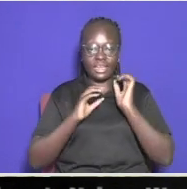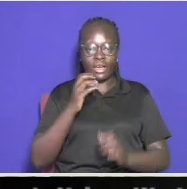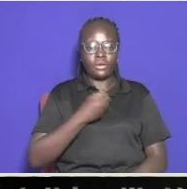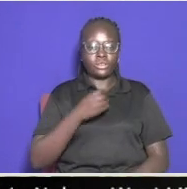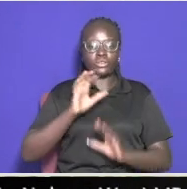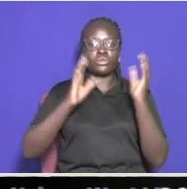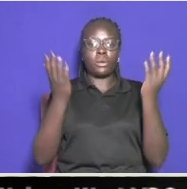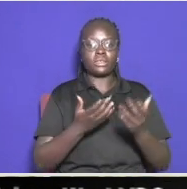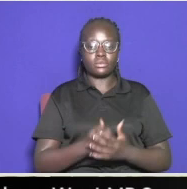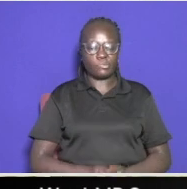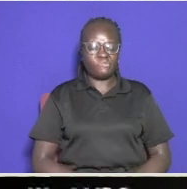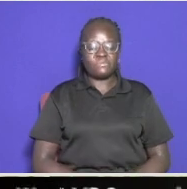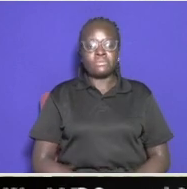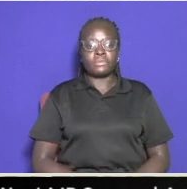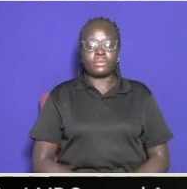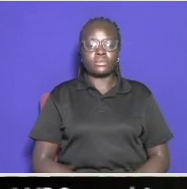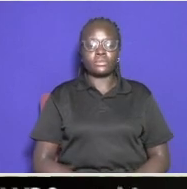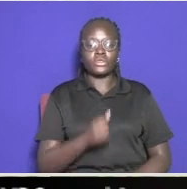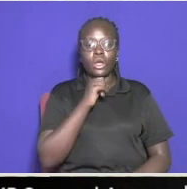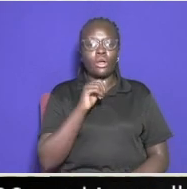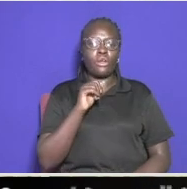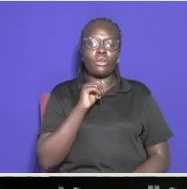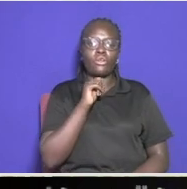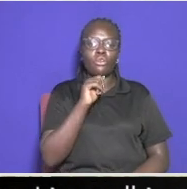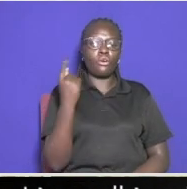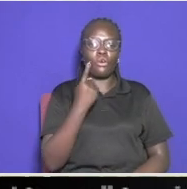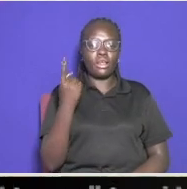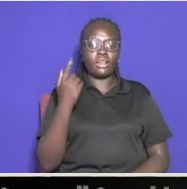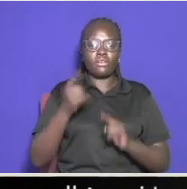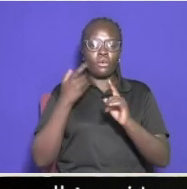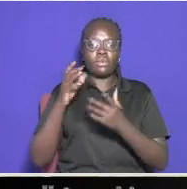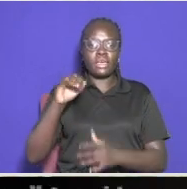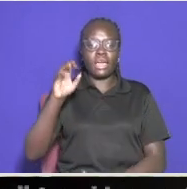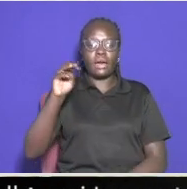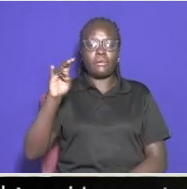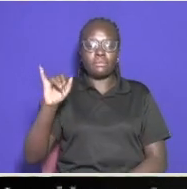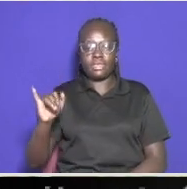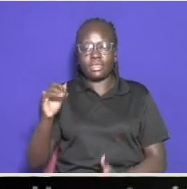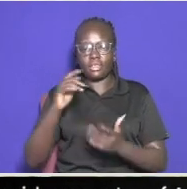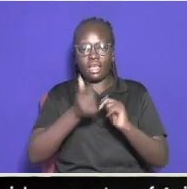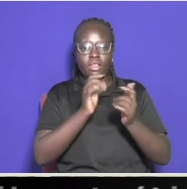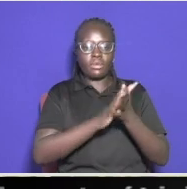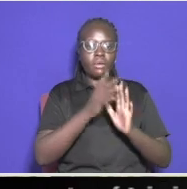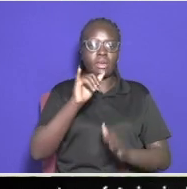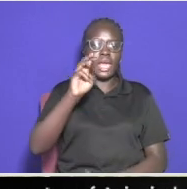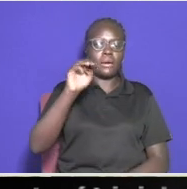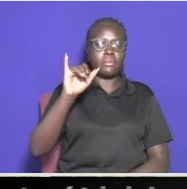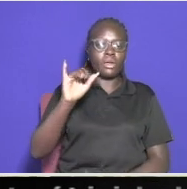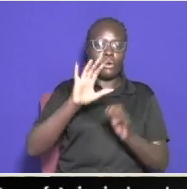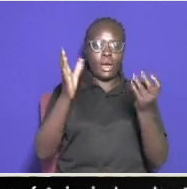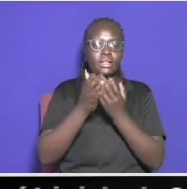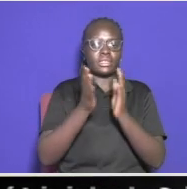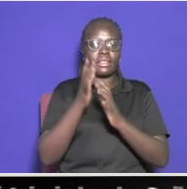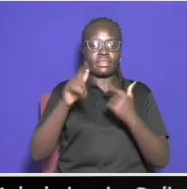the world. So naturally just turned from Yummy, it became Yummy World, and we decided to go from